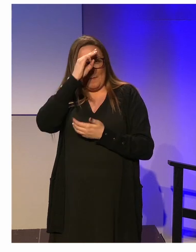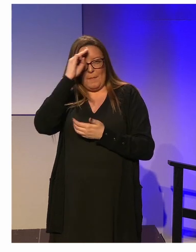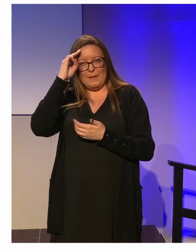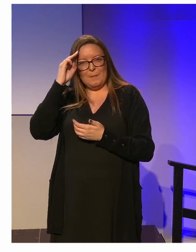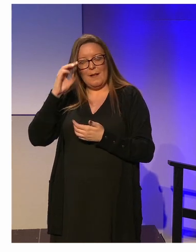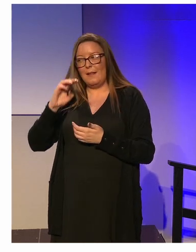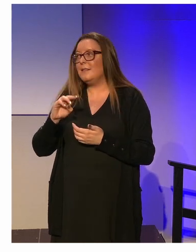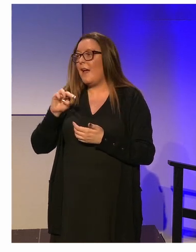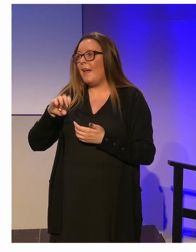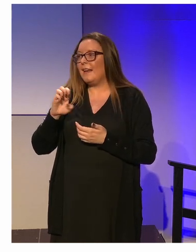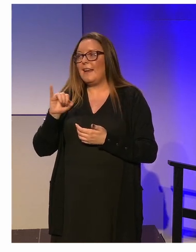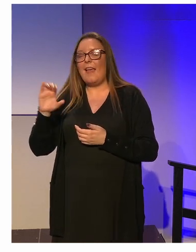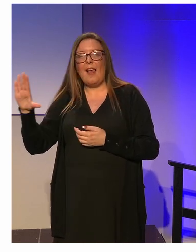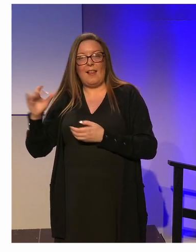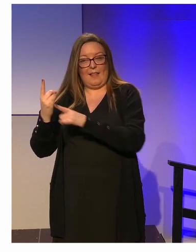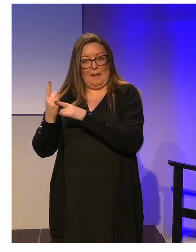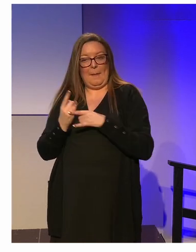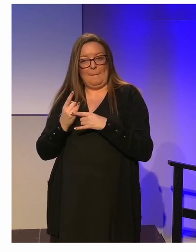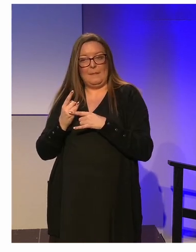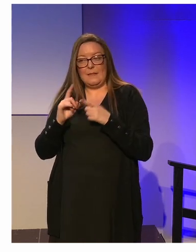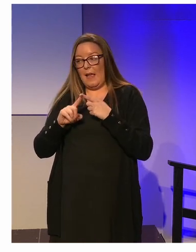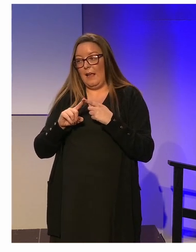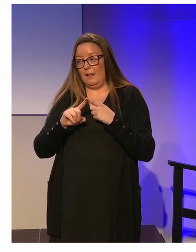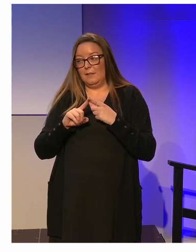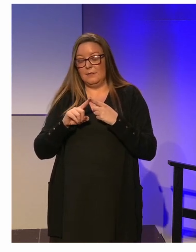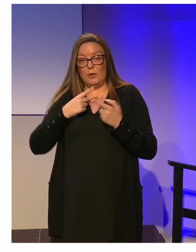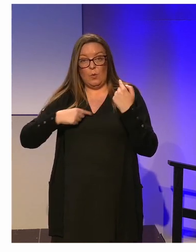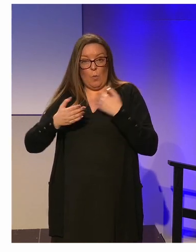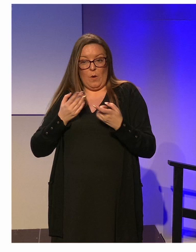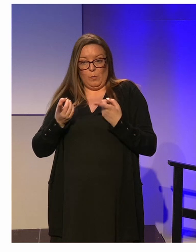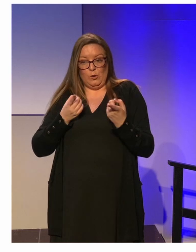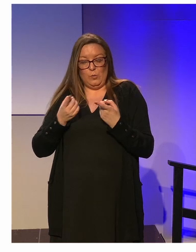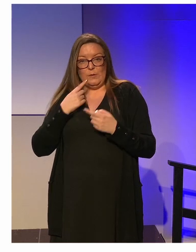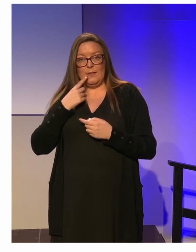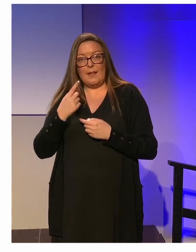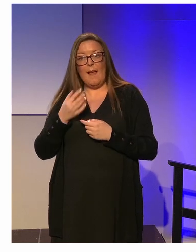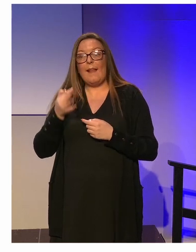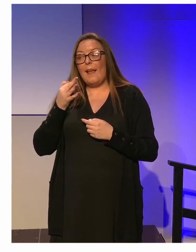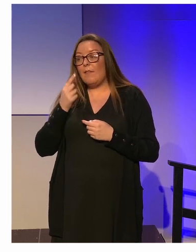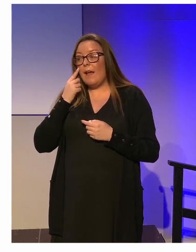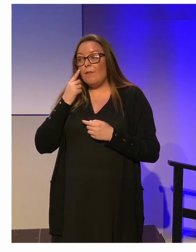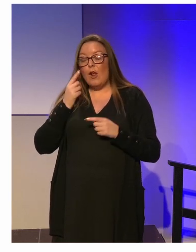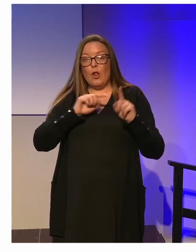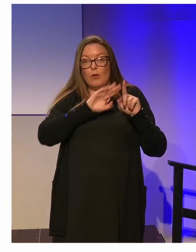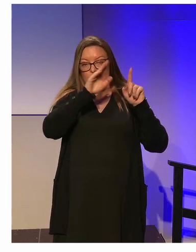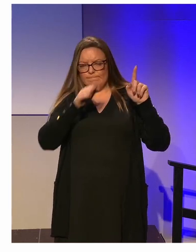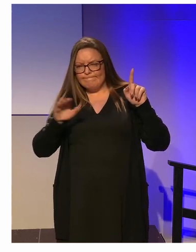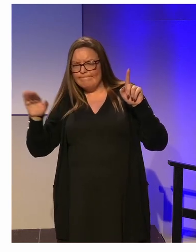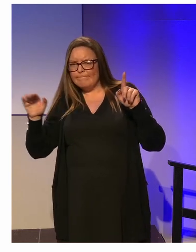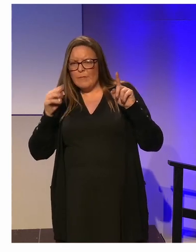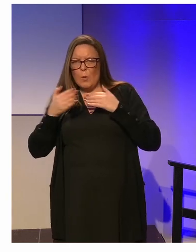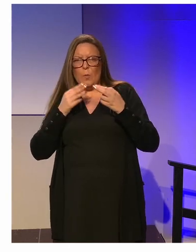us out greatly with this and looked at this information. And what we were doing was saying, well, if we look at the range of need in our